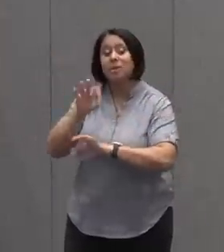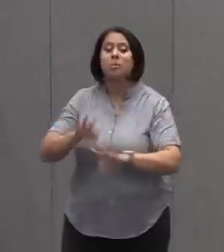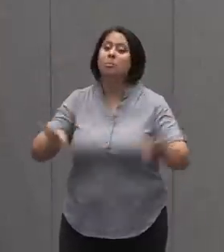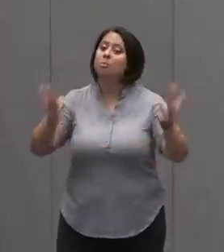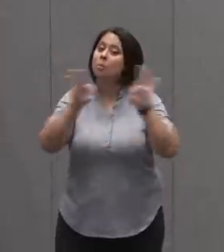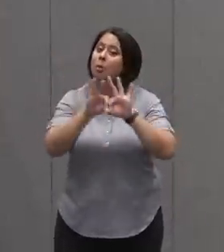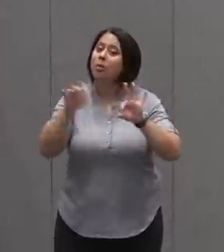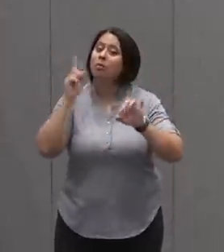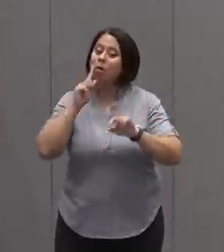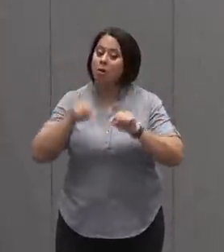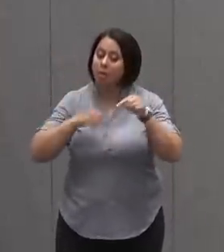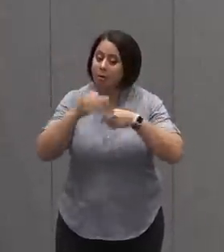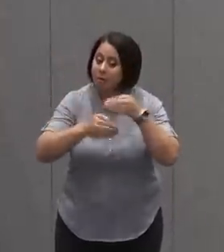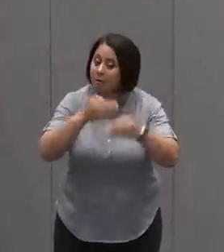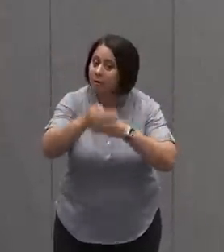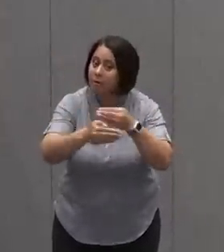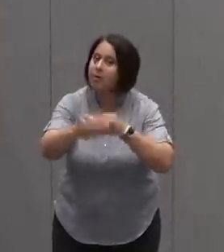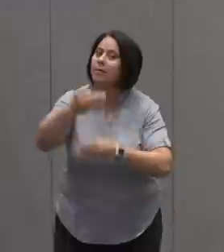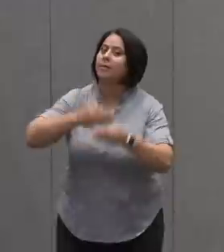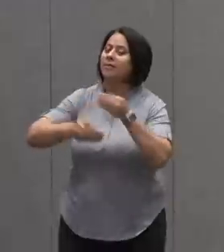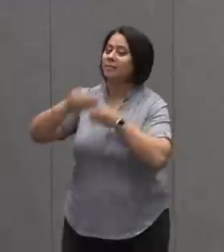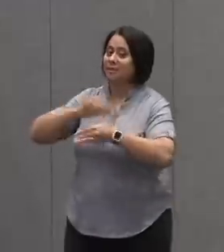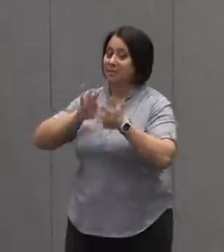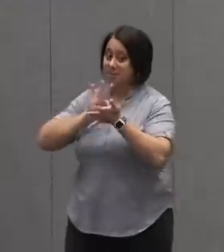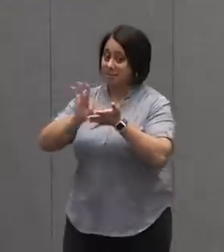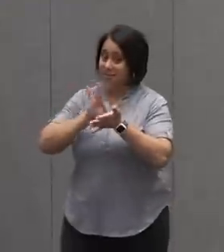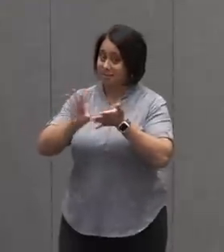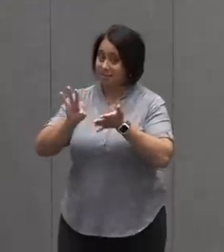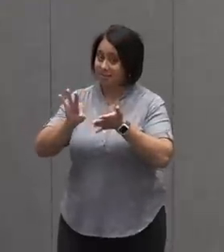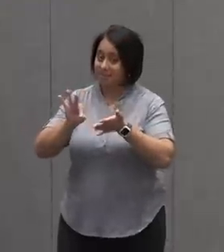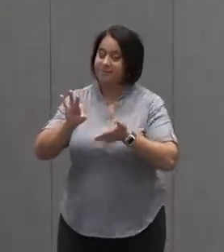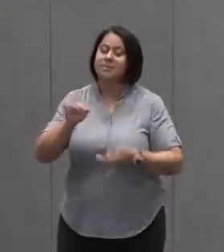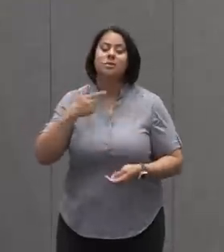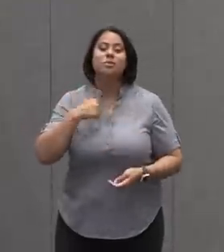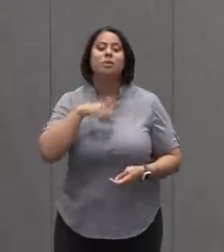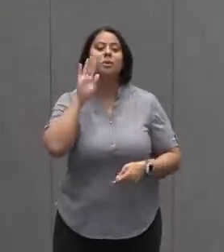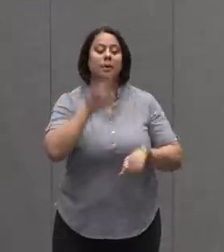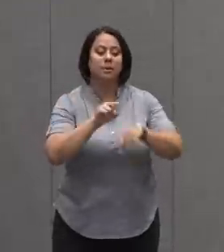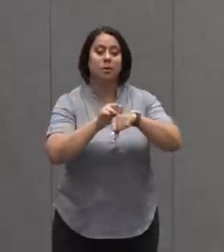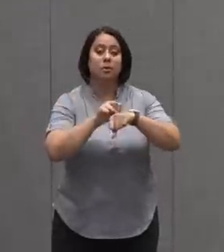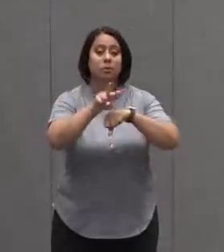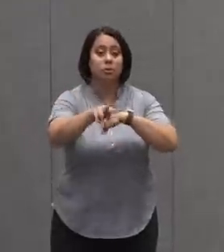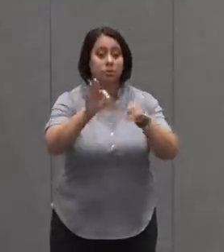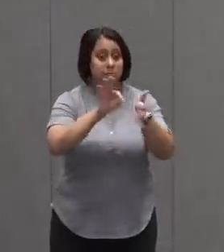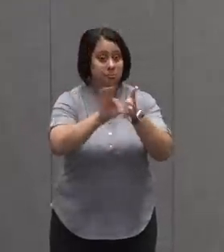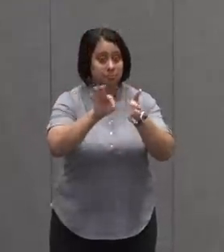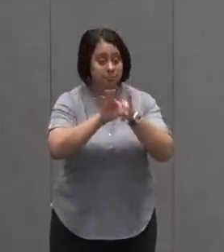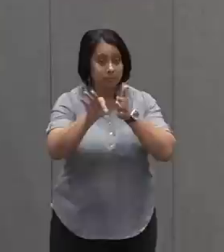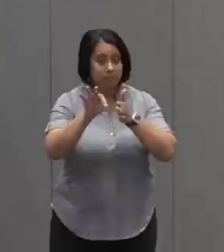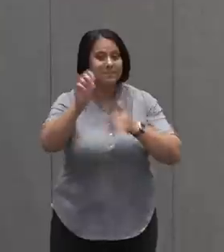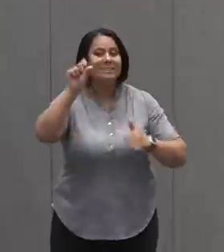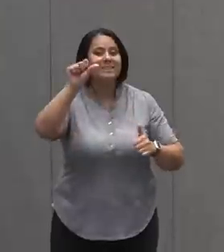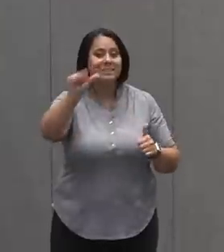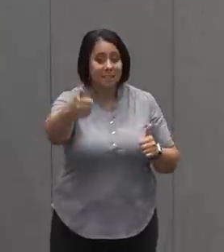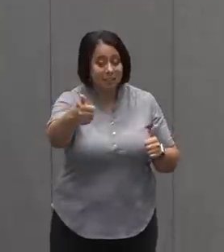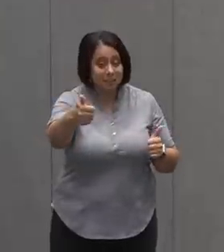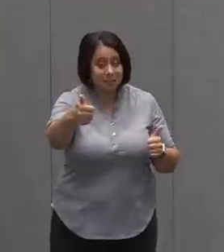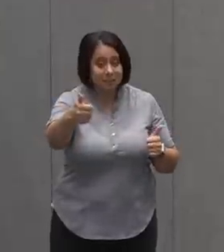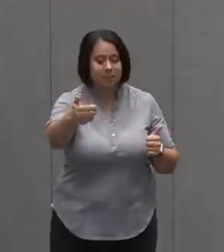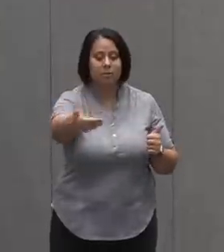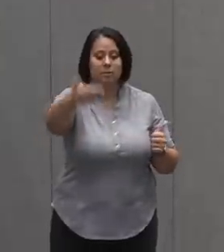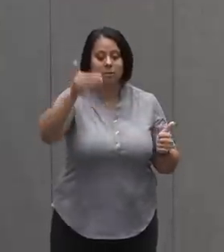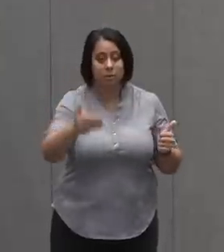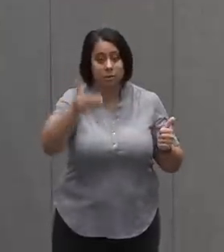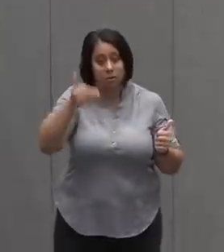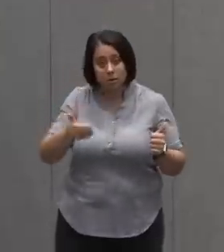count backwards as it is forwards. So this time we're going to be skip counting backwards by tens. And we're